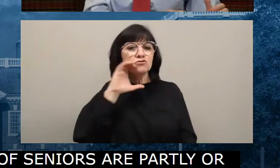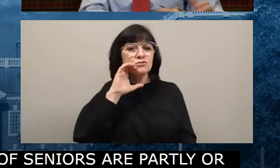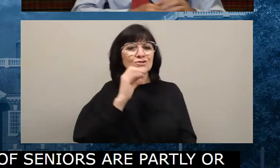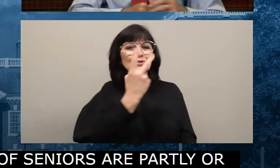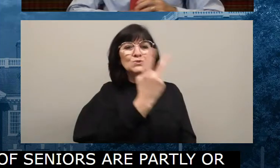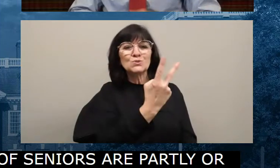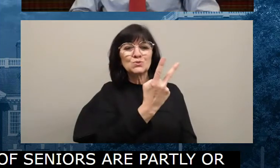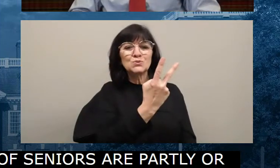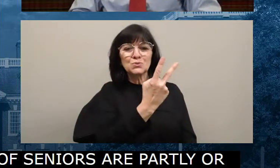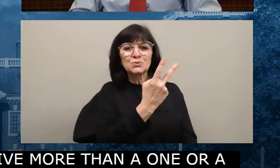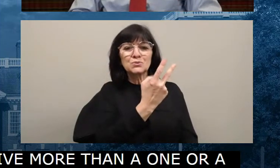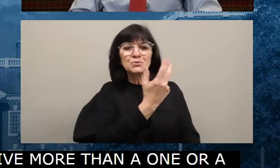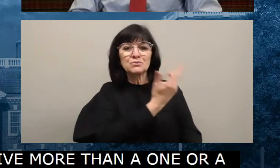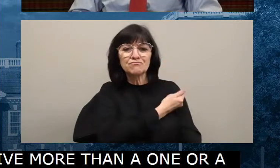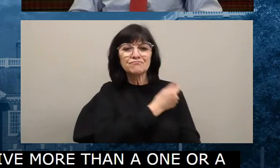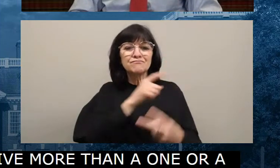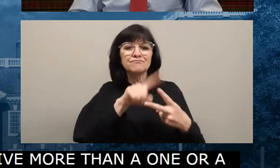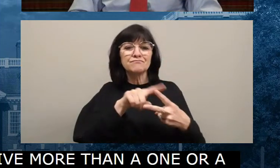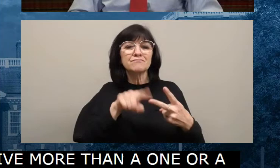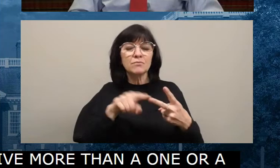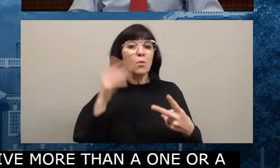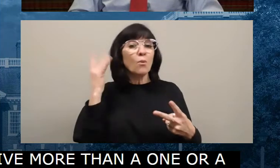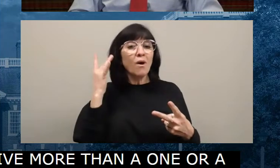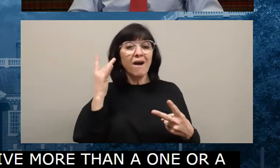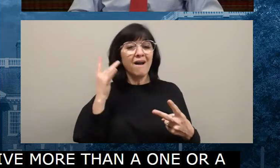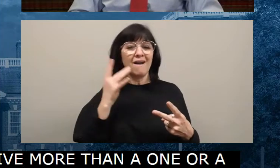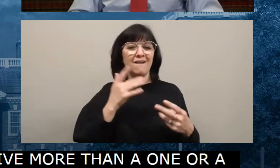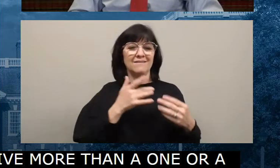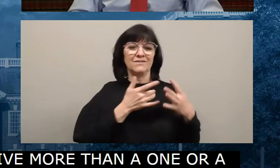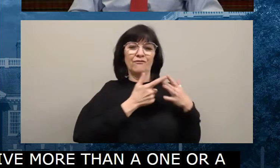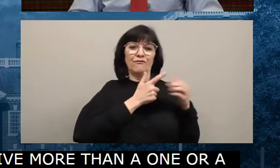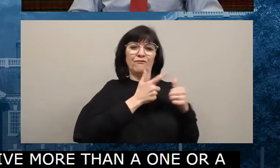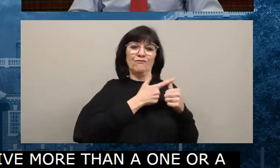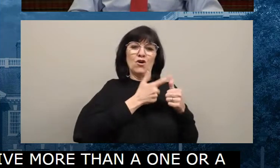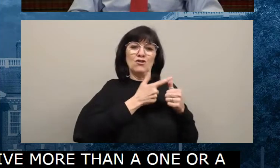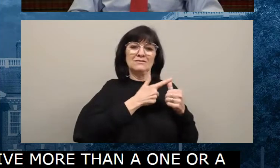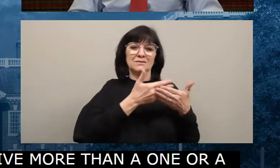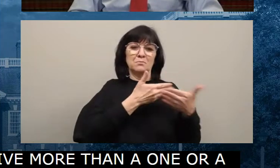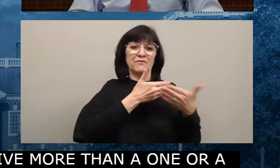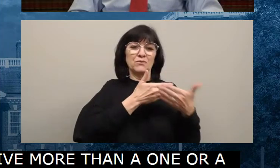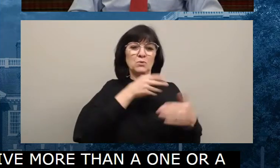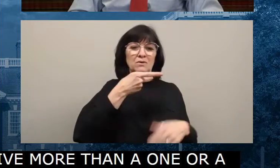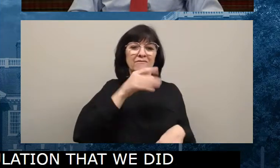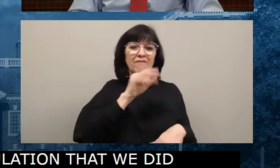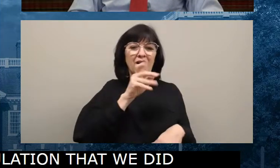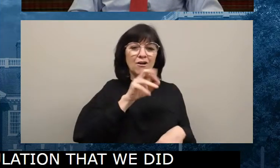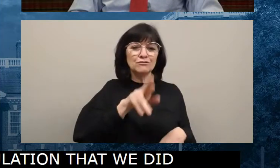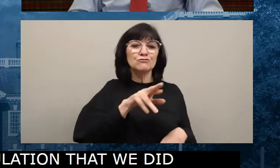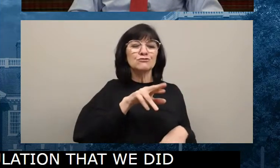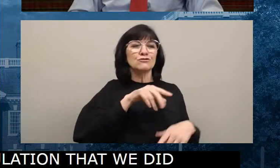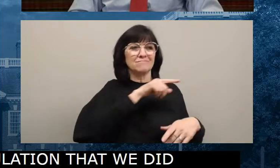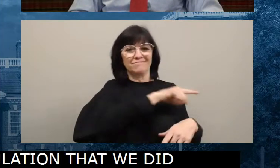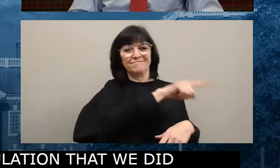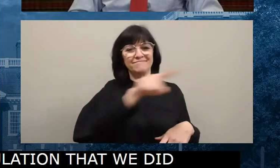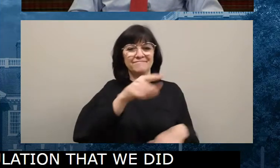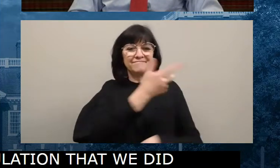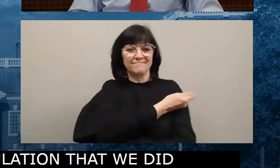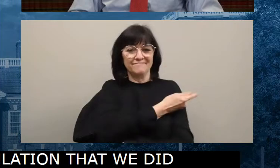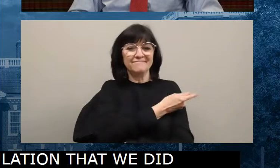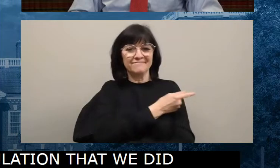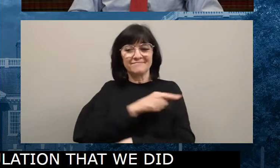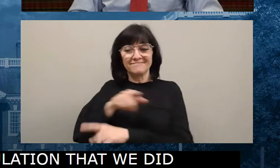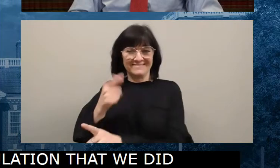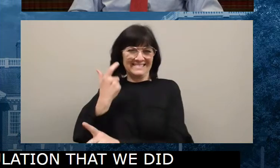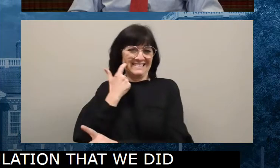were the first population that we did before Johnson & Johnson one dose was available. It's about 2/3,